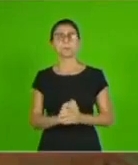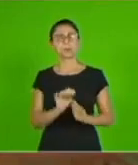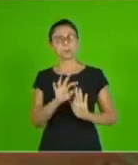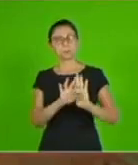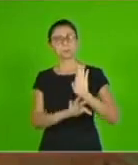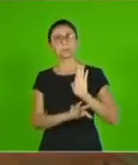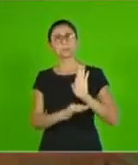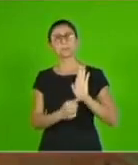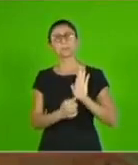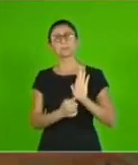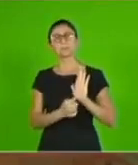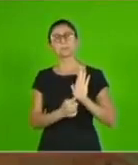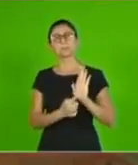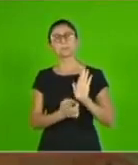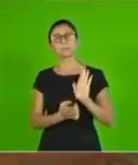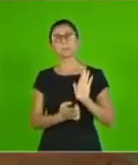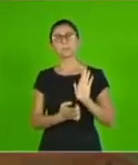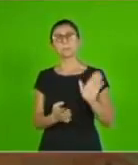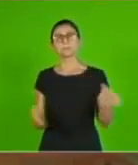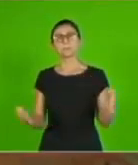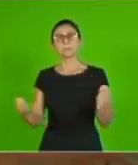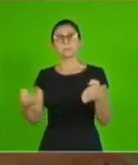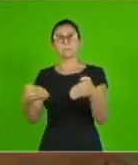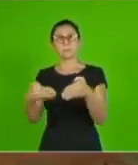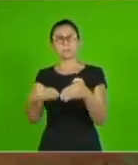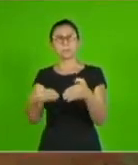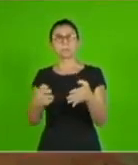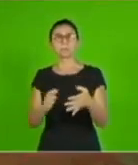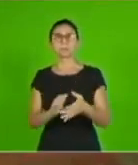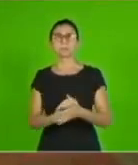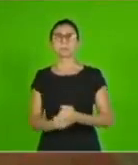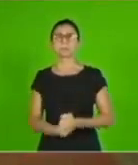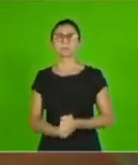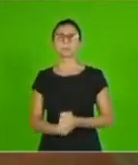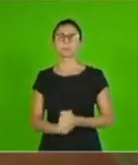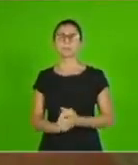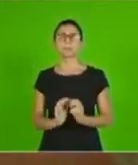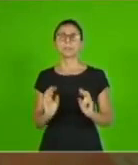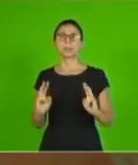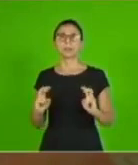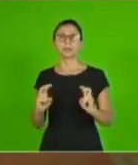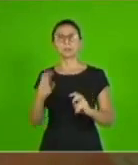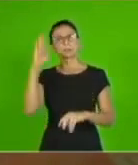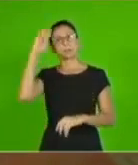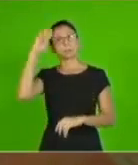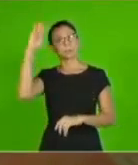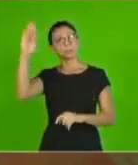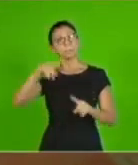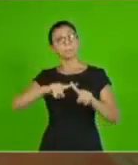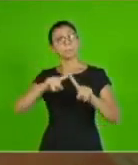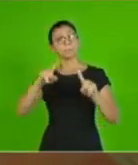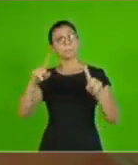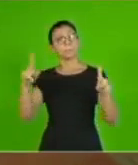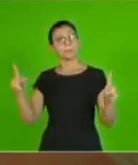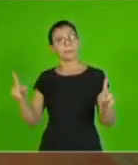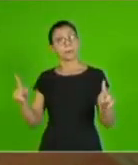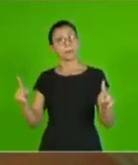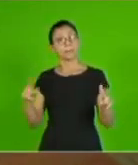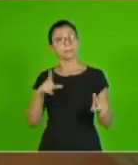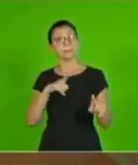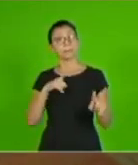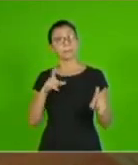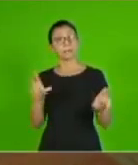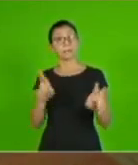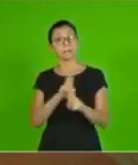the text that we will be reading is the text that's focused on the principal